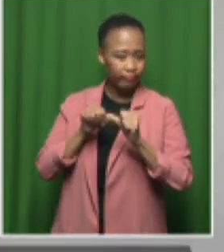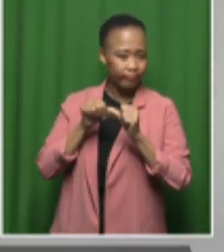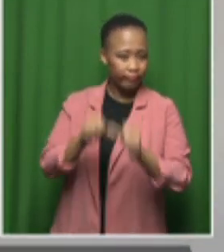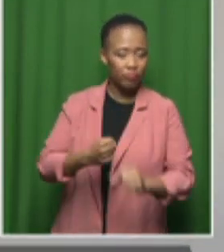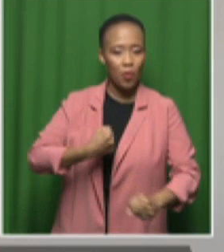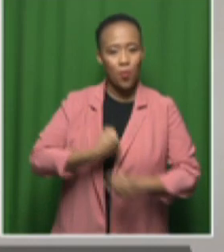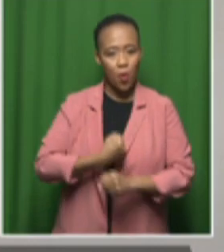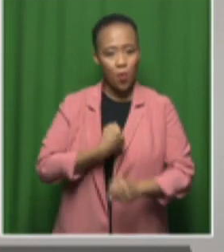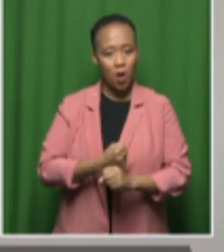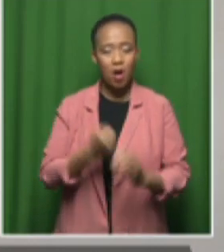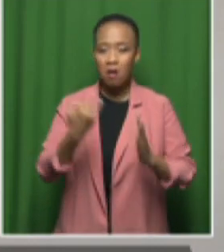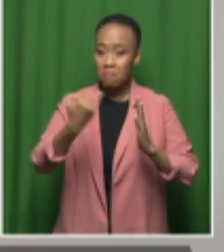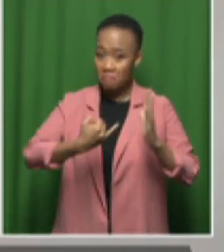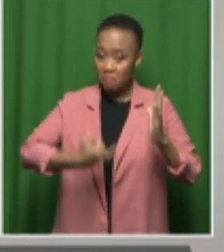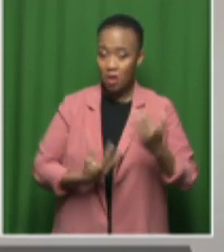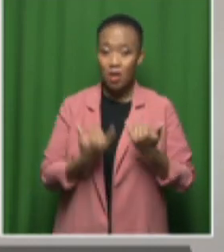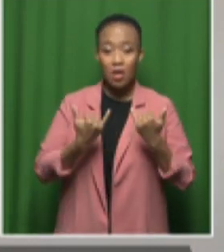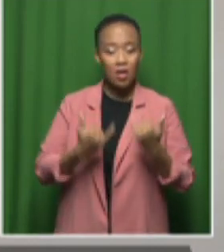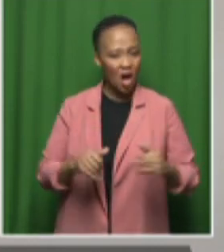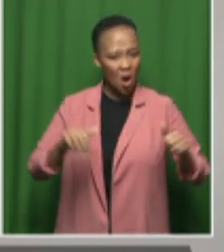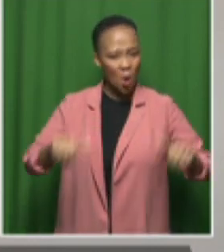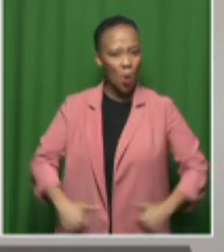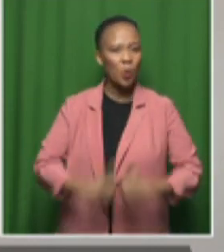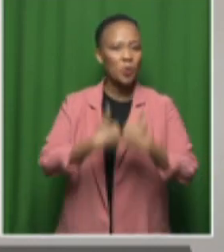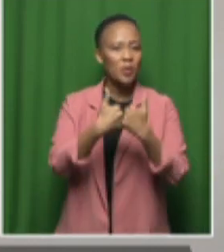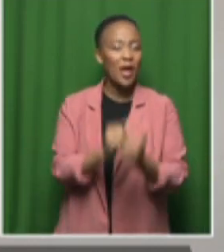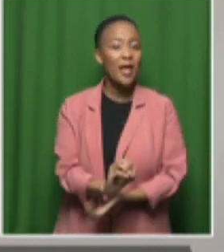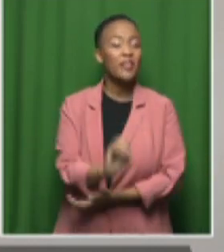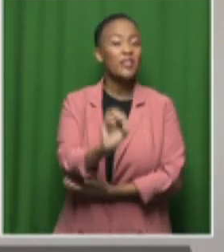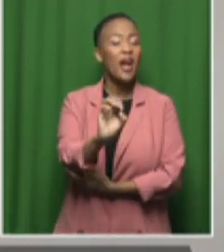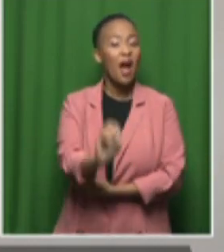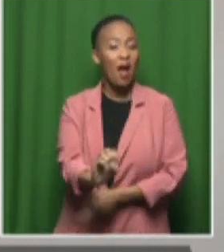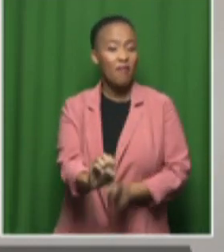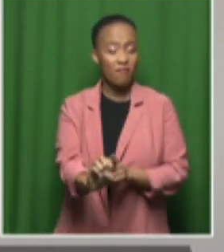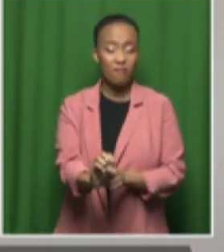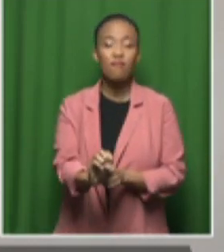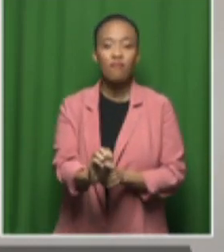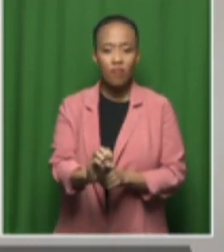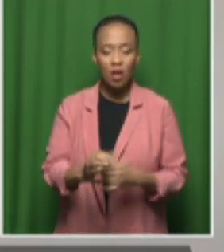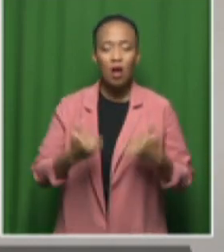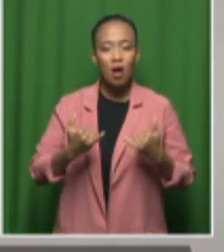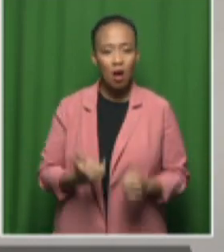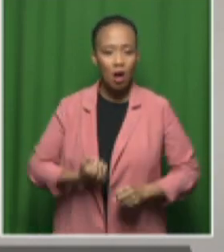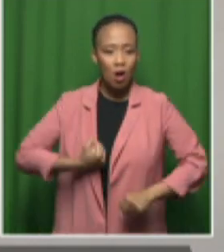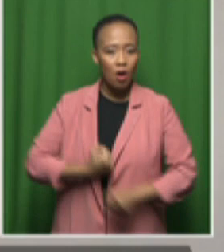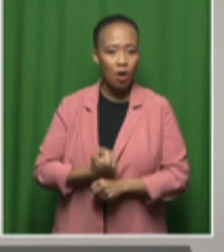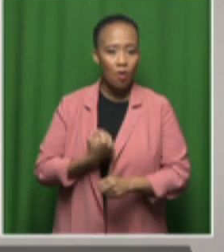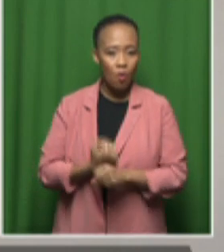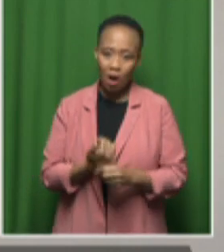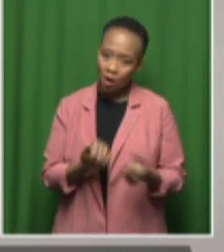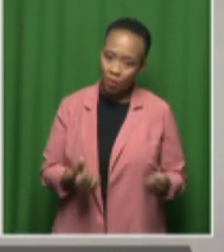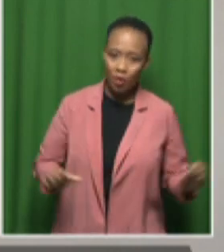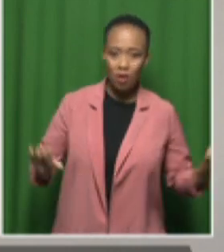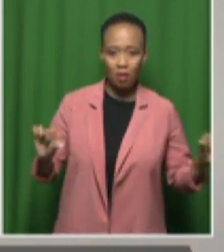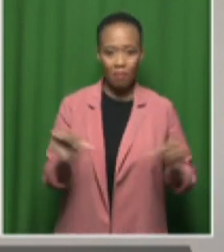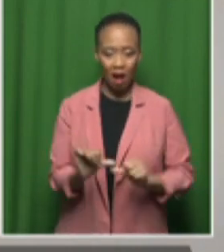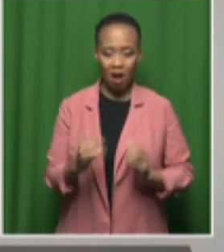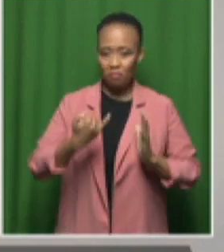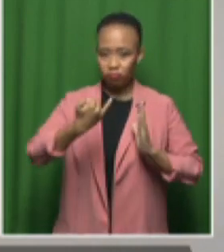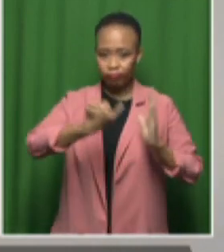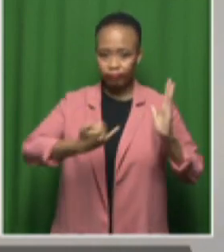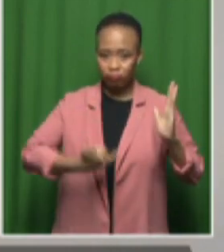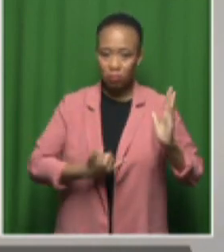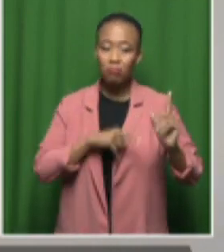able to bring the life beyond just making the work, the experience that she went